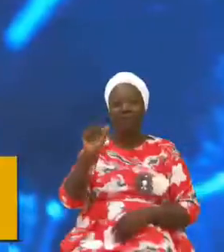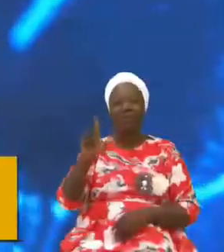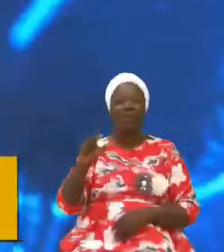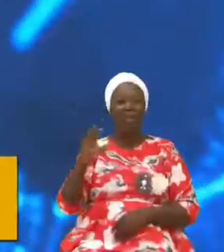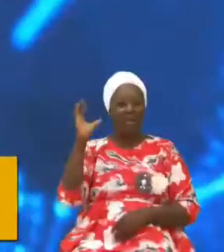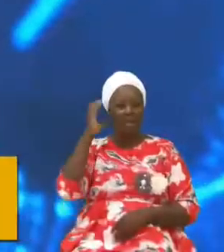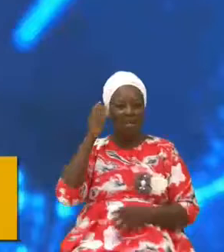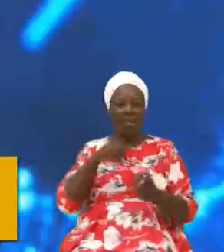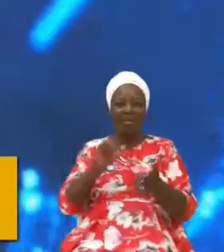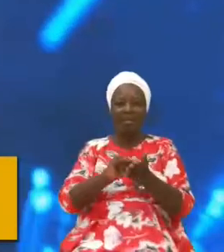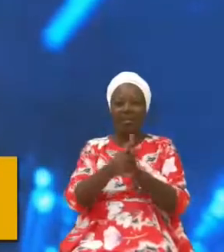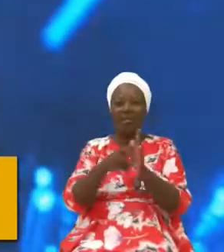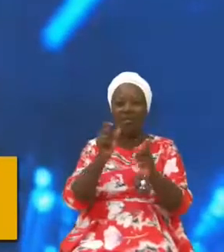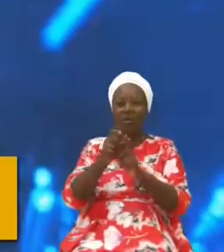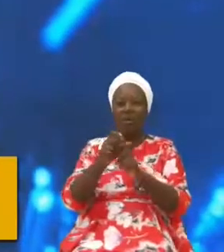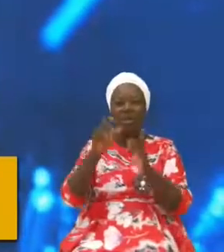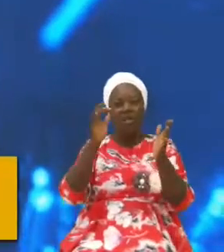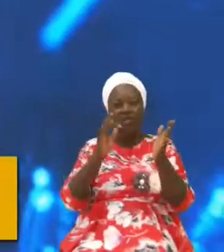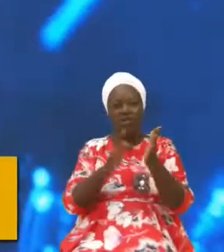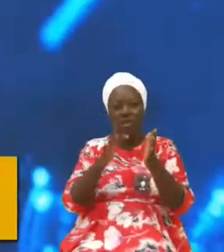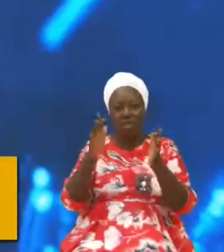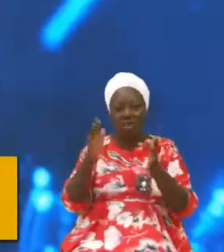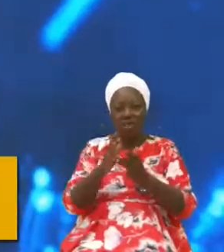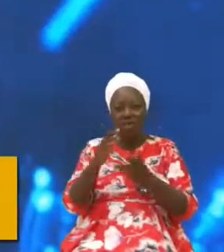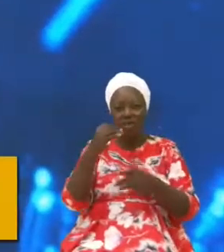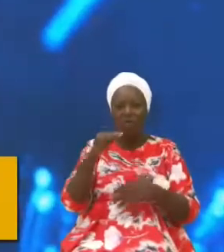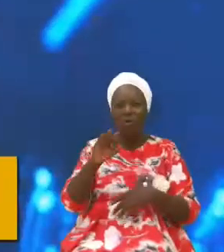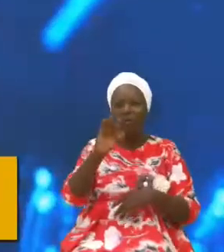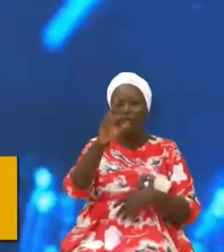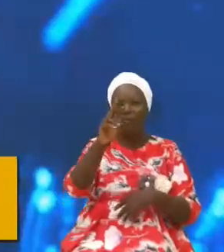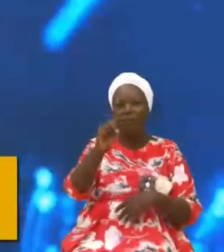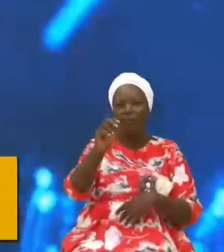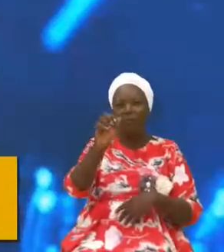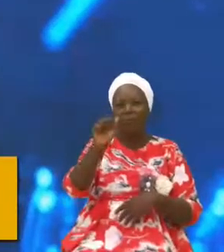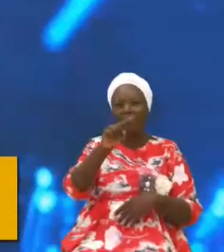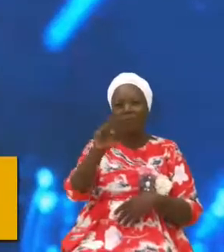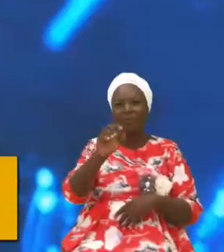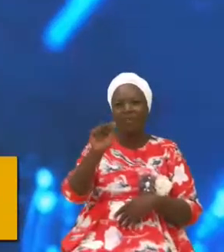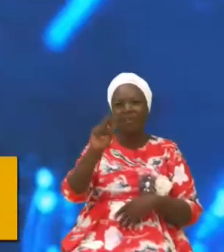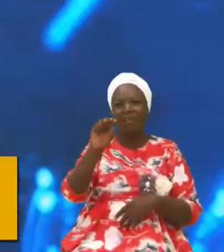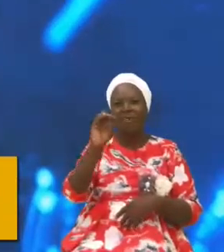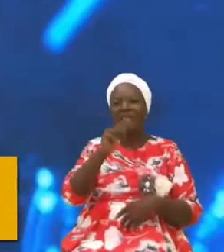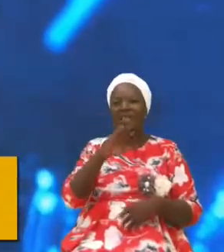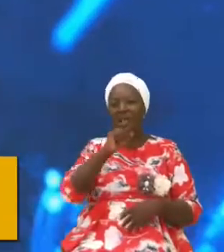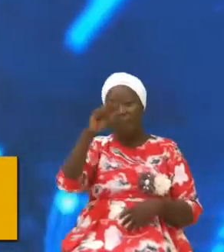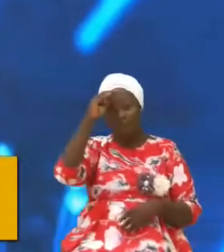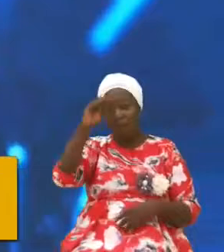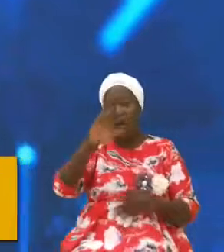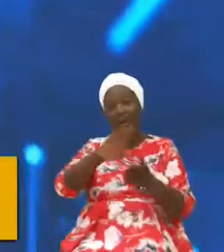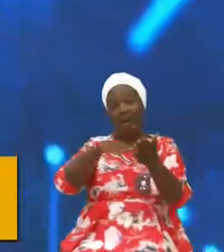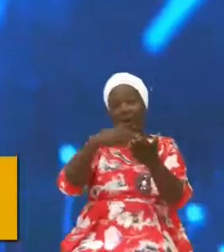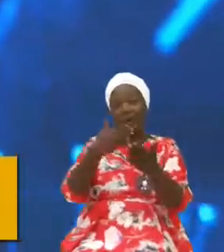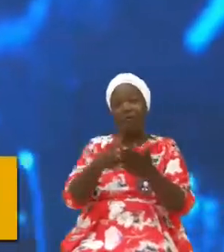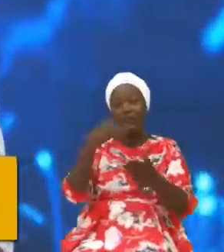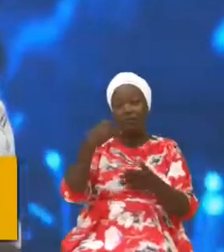Israel, hear these words. Jesus of Nazareth, a man approved of